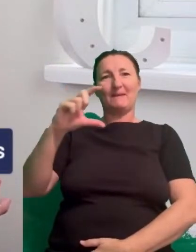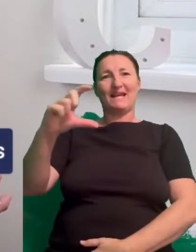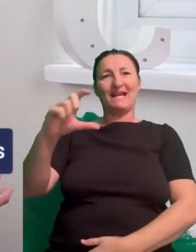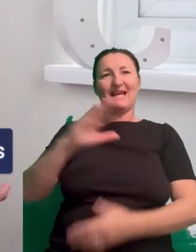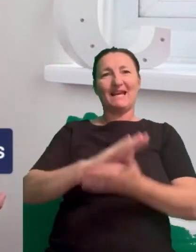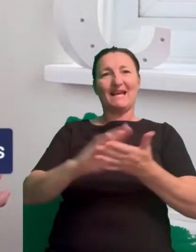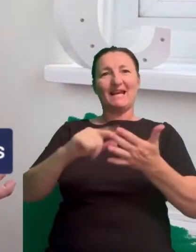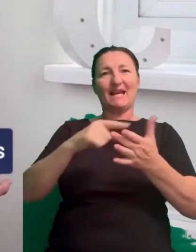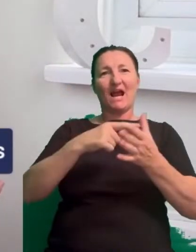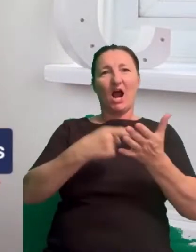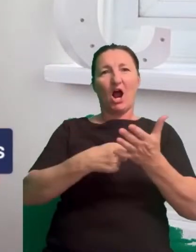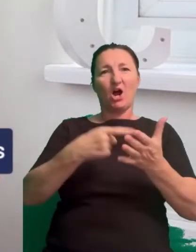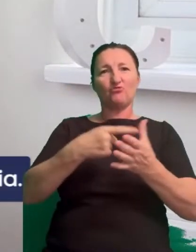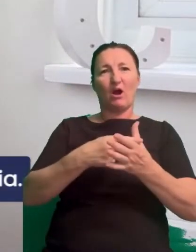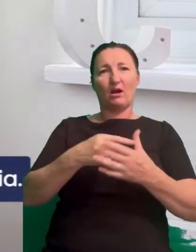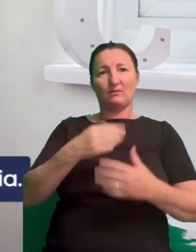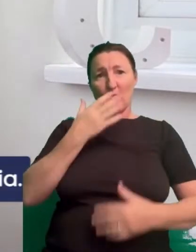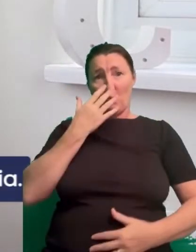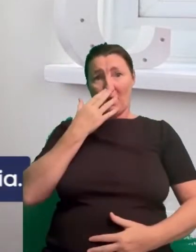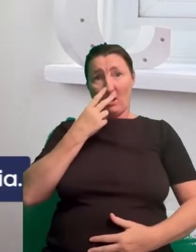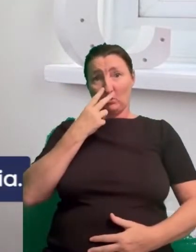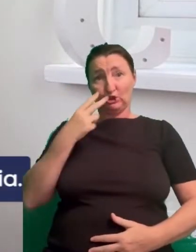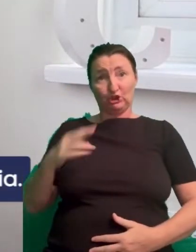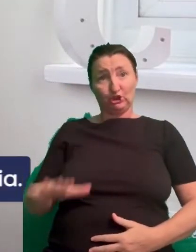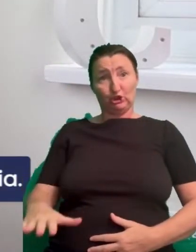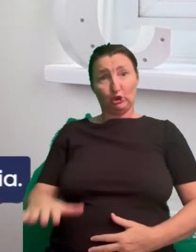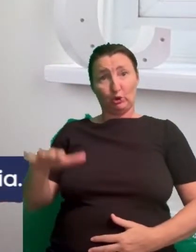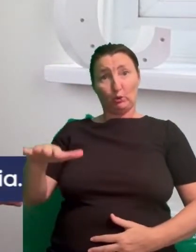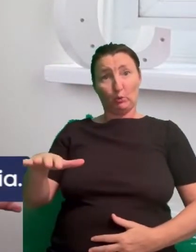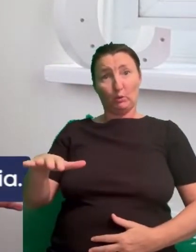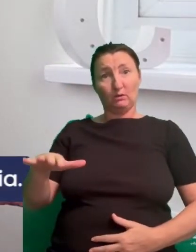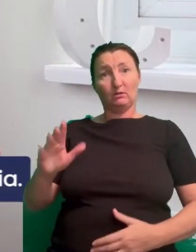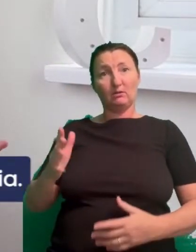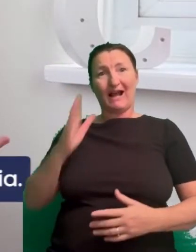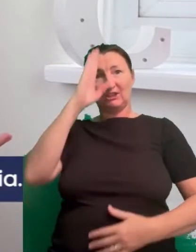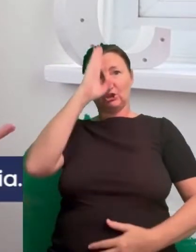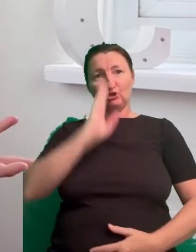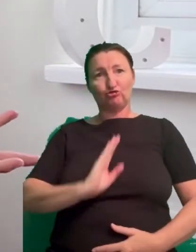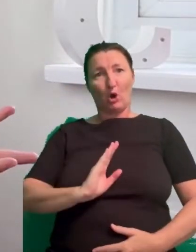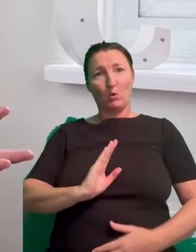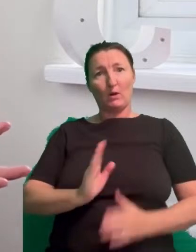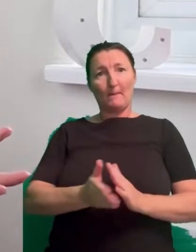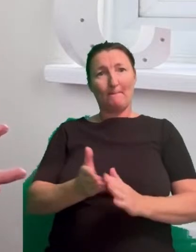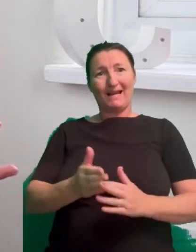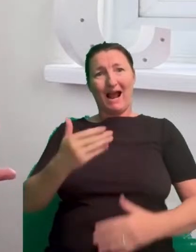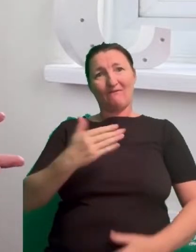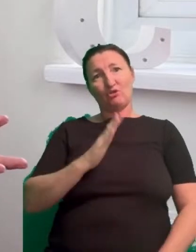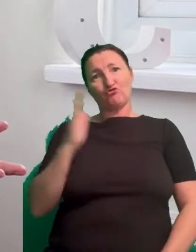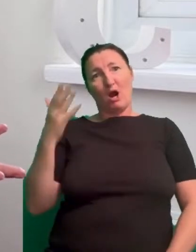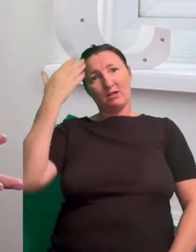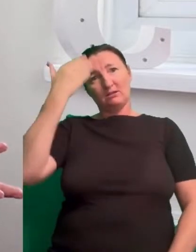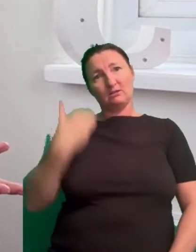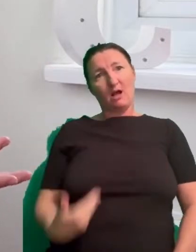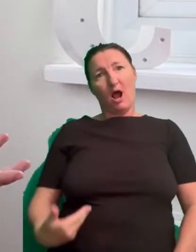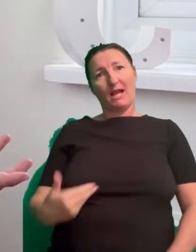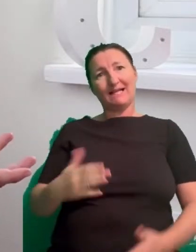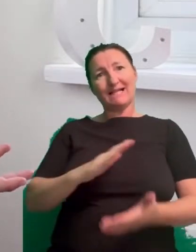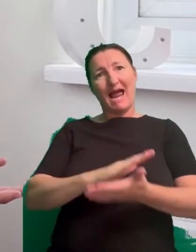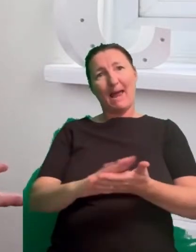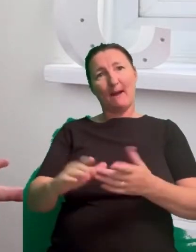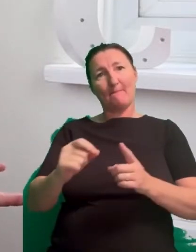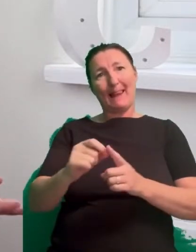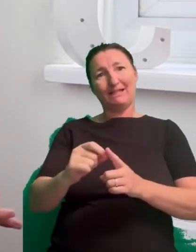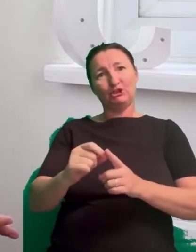name is Kiara, and when I was 2 years old, I suffered a stroke resulting in right side hemiplegia. I am not able to use my right hand or